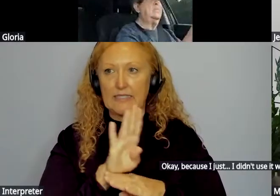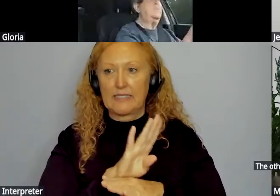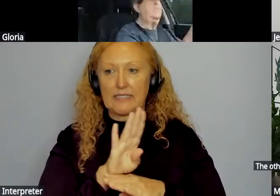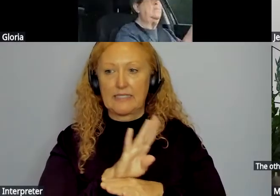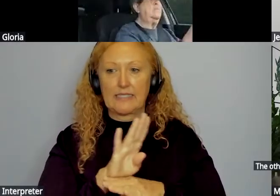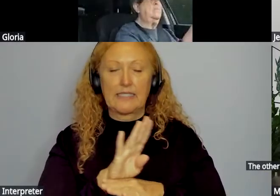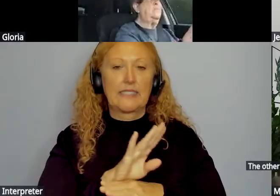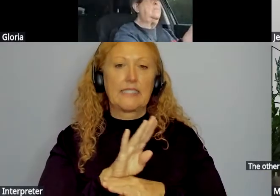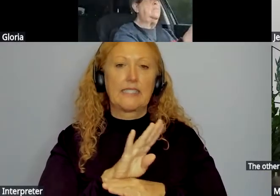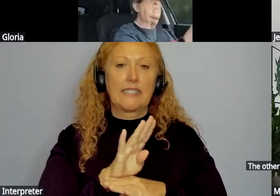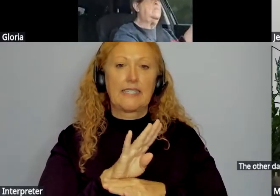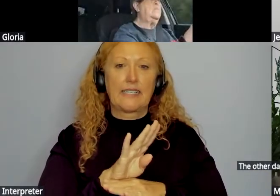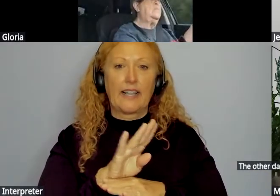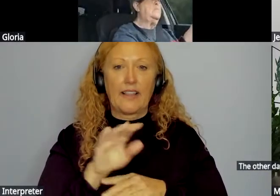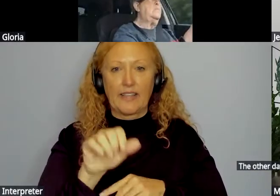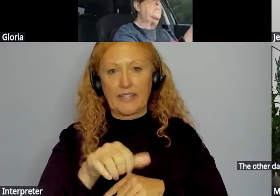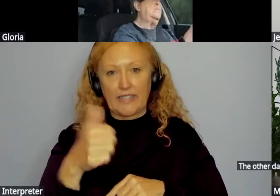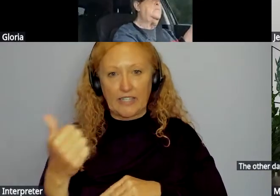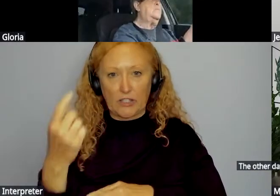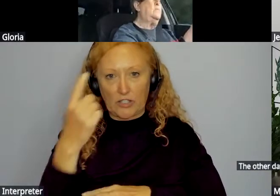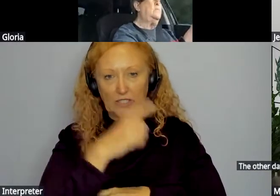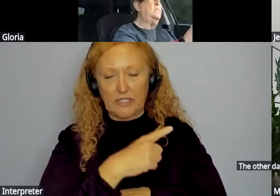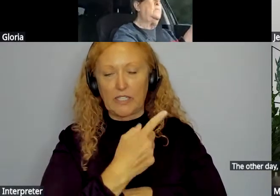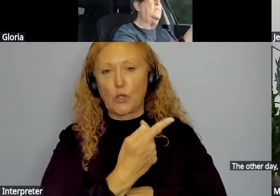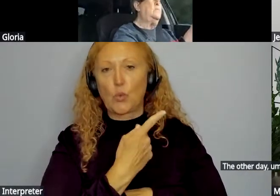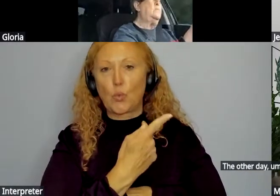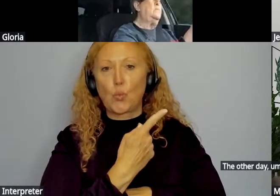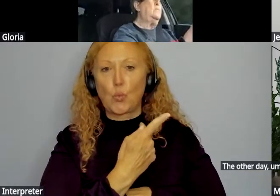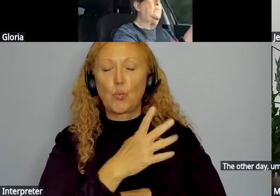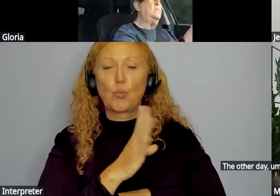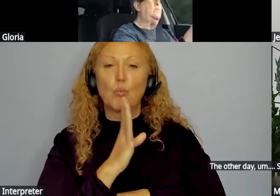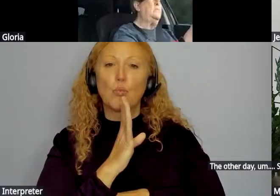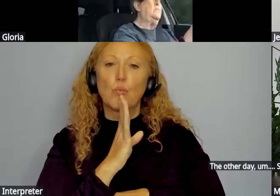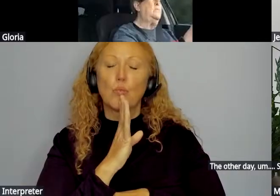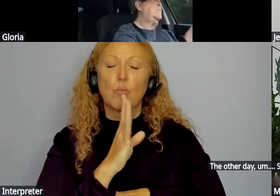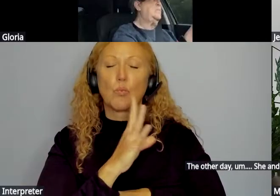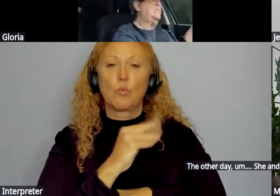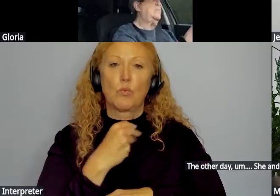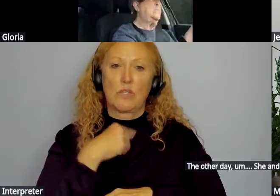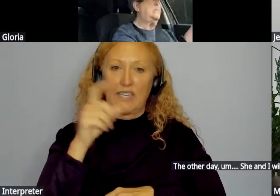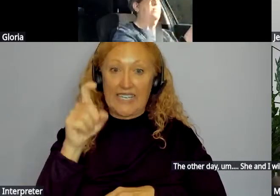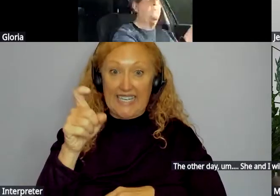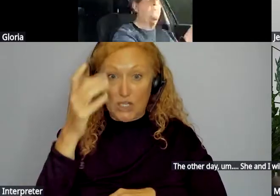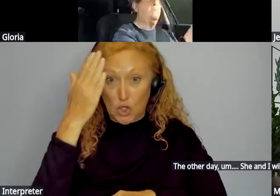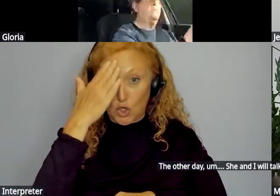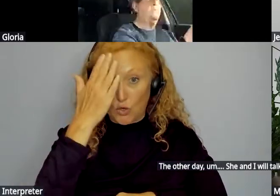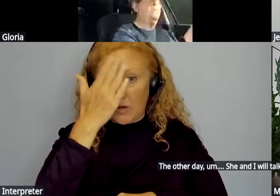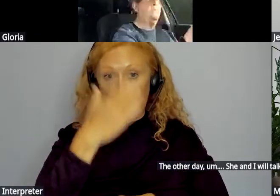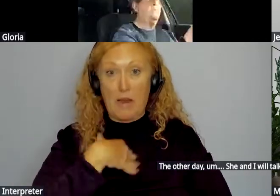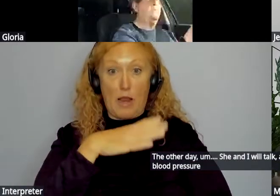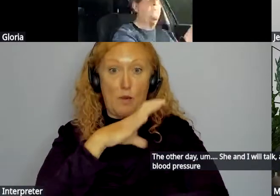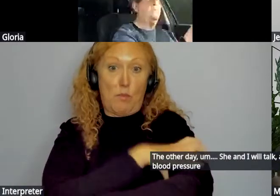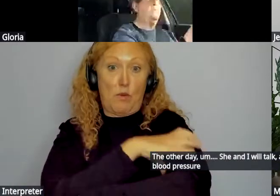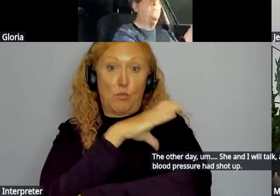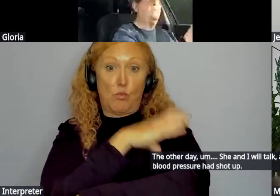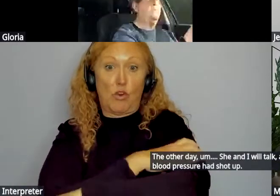day she and I were talking, and I needed to know because my blood pressure had shot